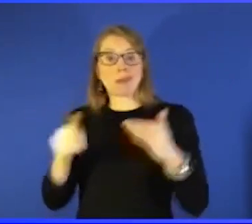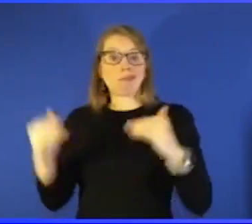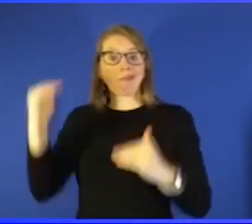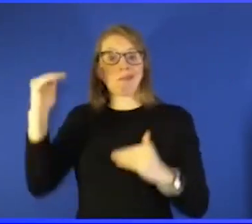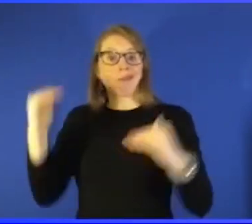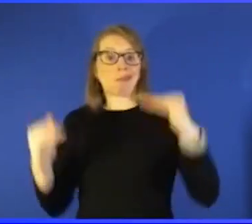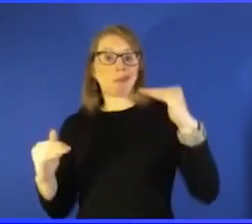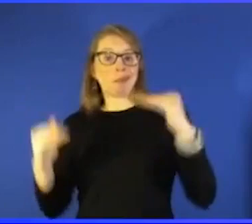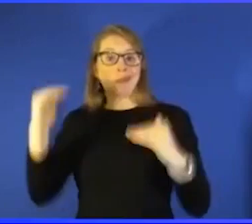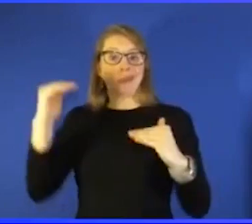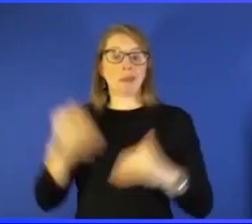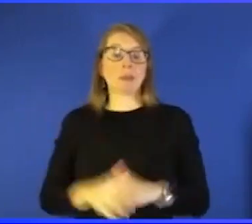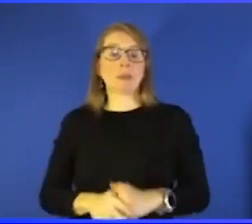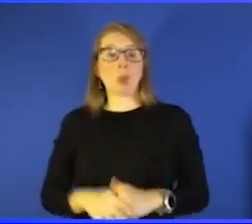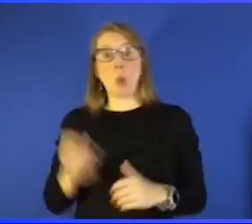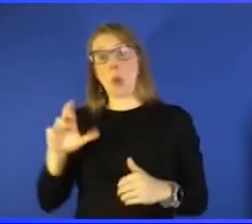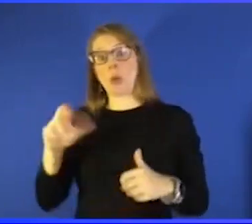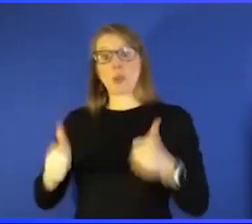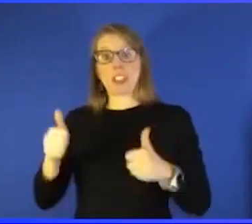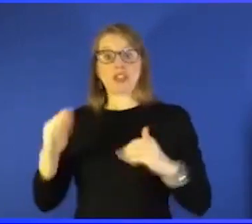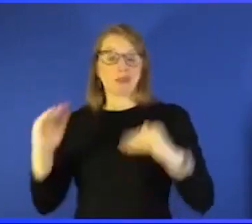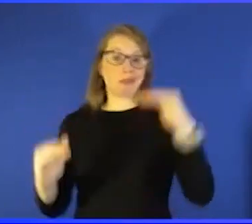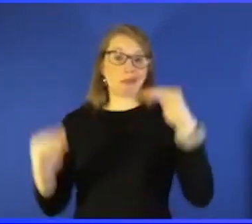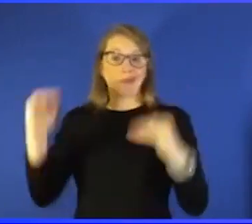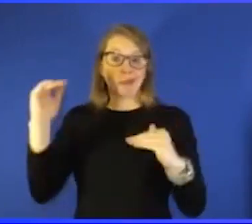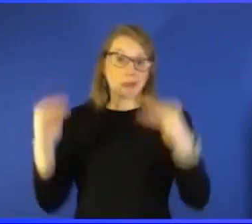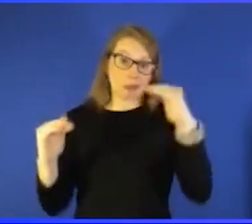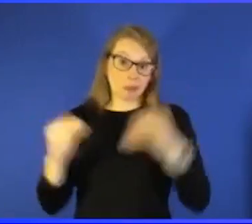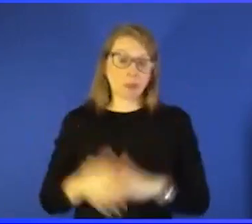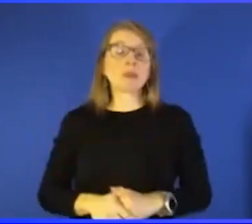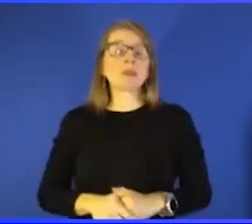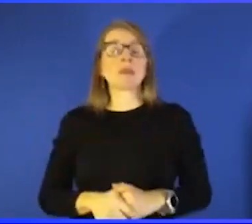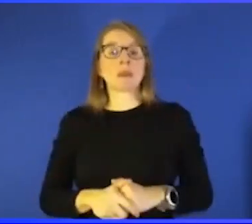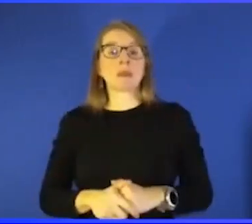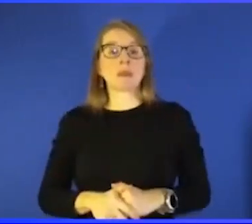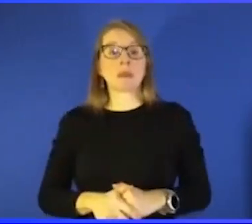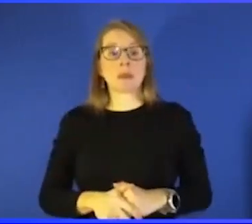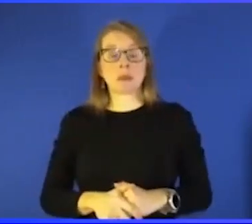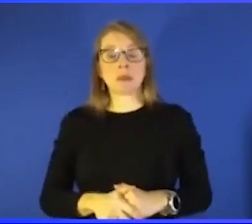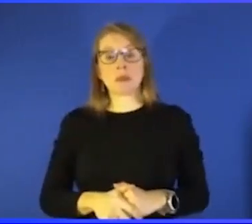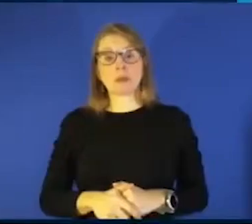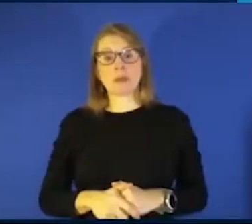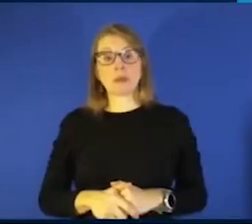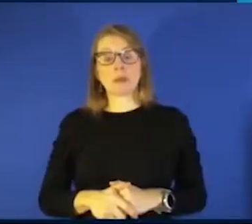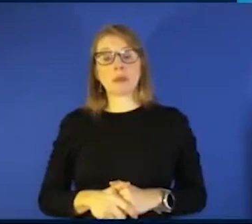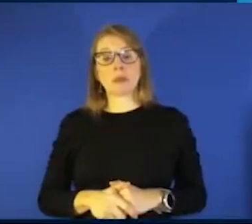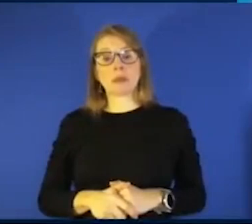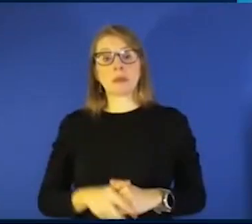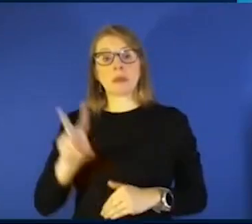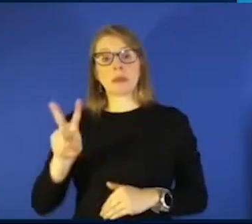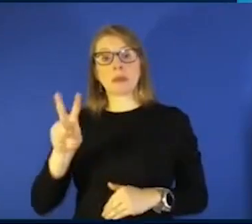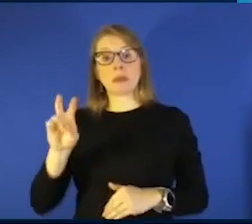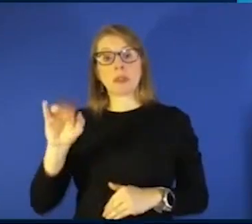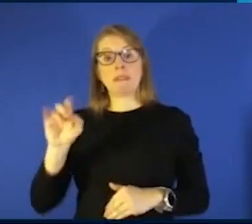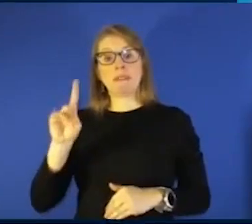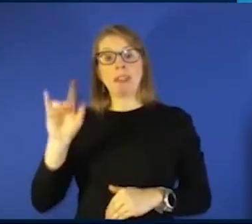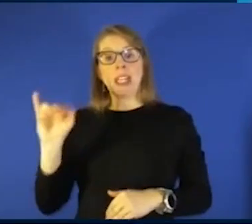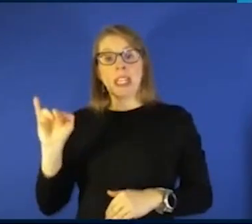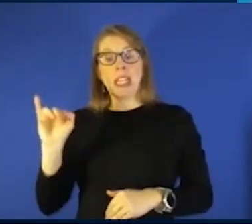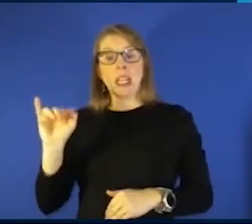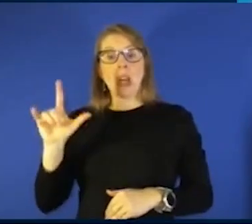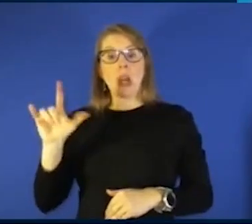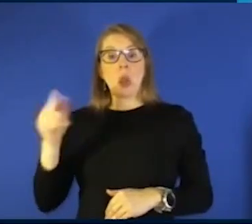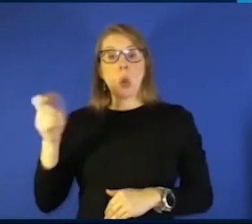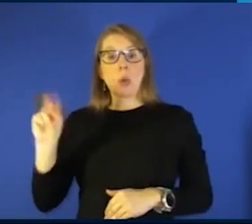setup for competition to see if one can outcompete or one is more fit than the other. Vicki Logan has a specific question for